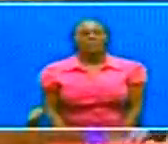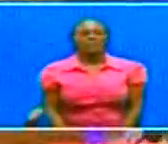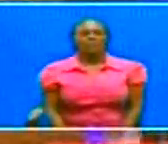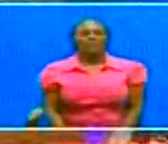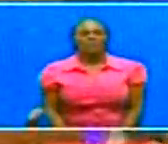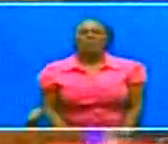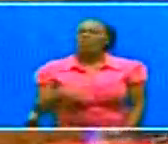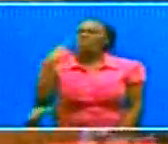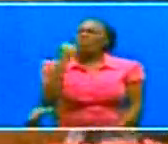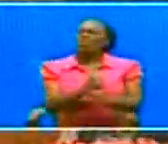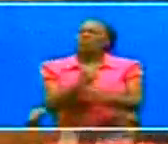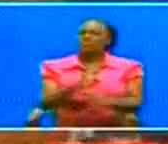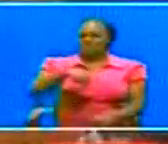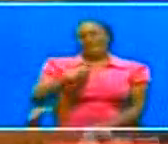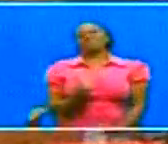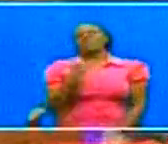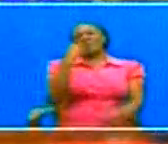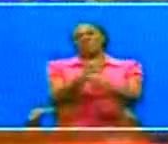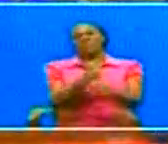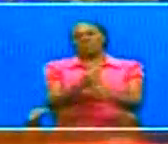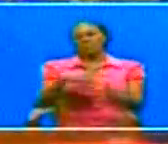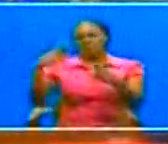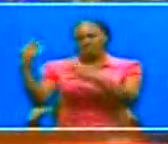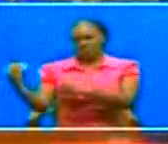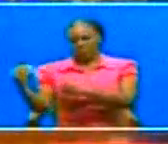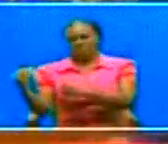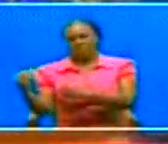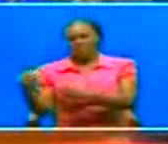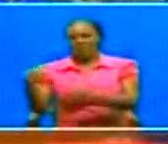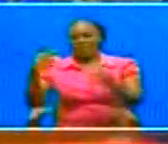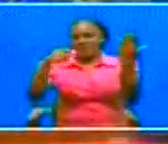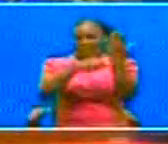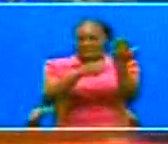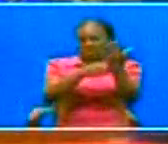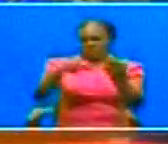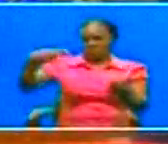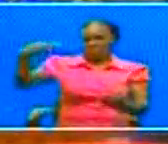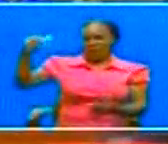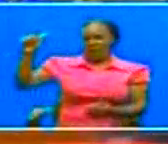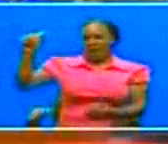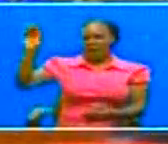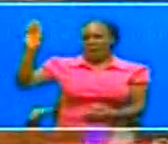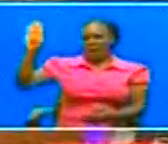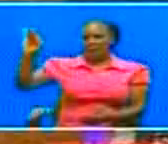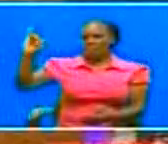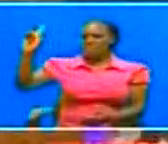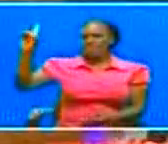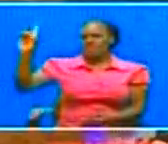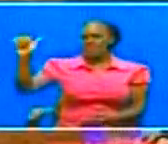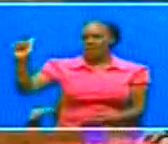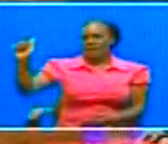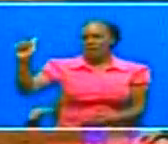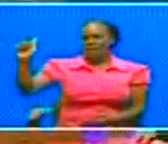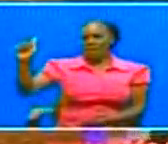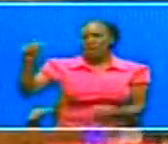Who does that? Me. Her name is Habida, and it means love. Your sister's name is?